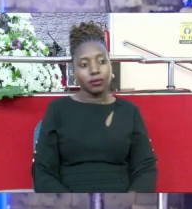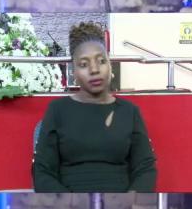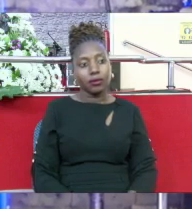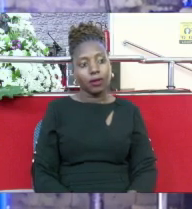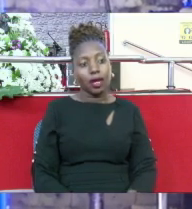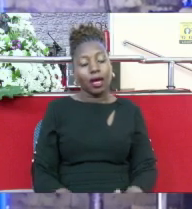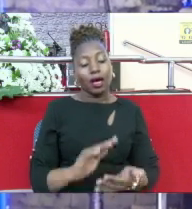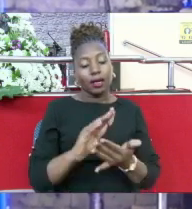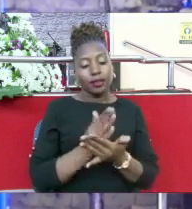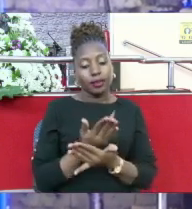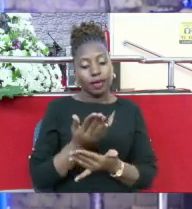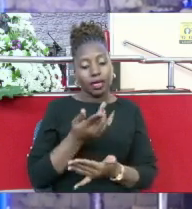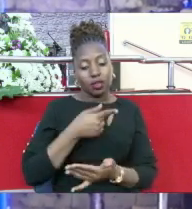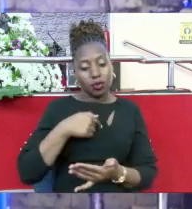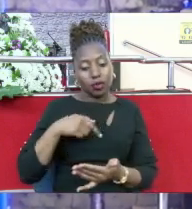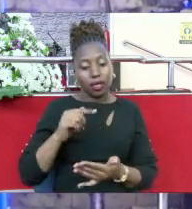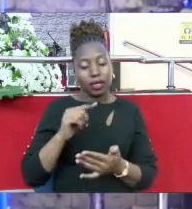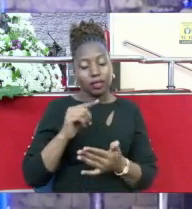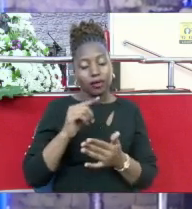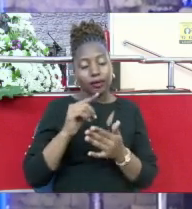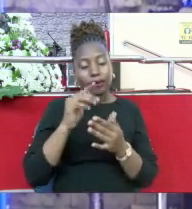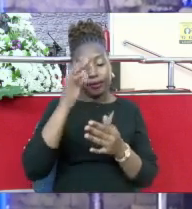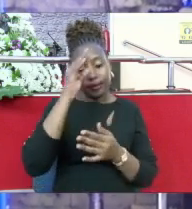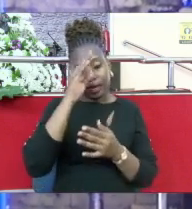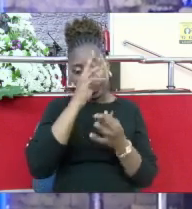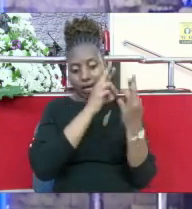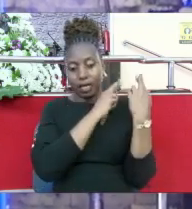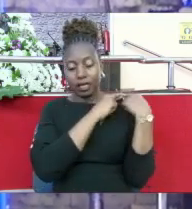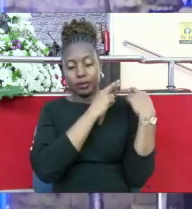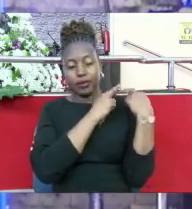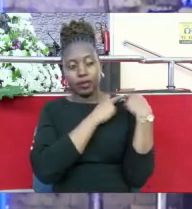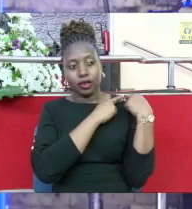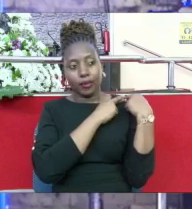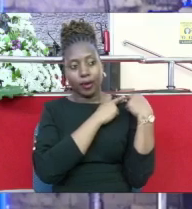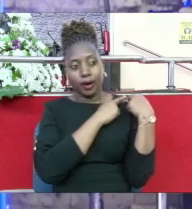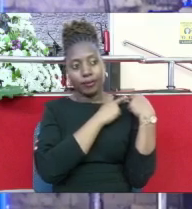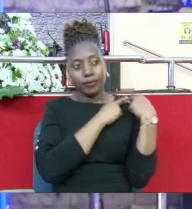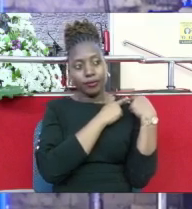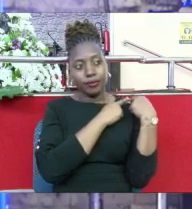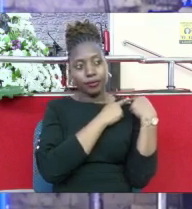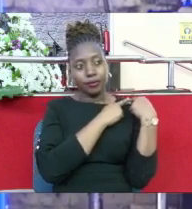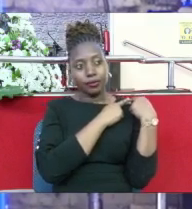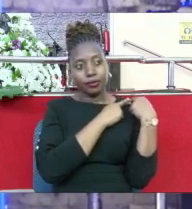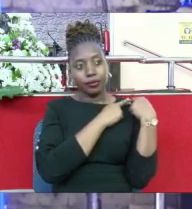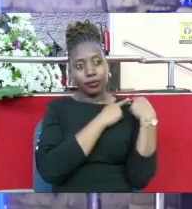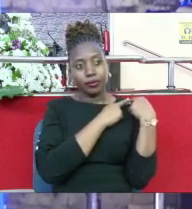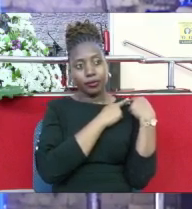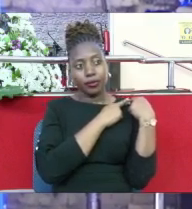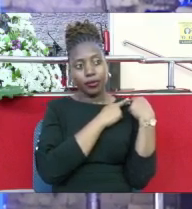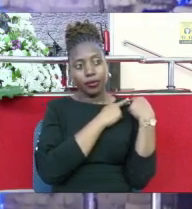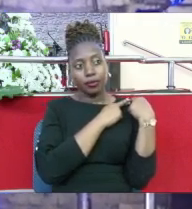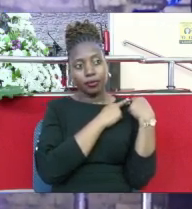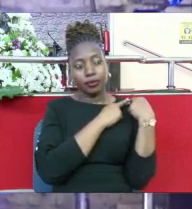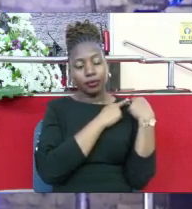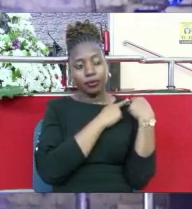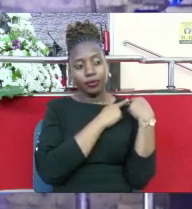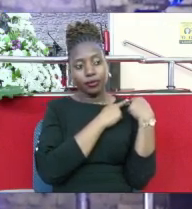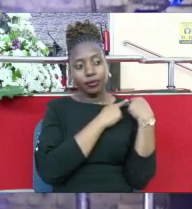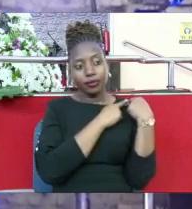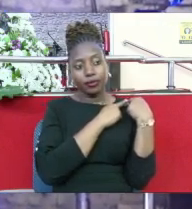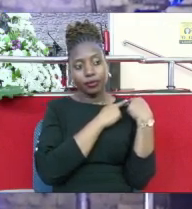kama kitu ya kuwa tuko watu ambao ni wanajukumika vyema, the first thing is we